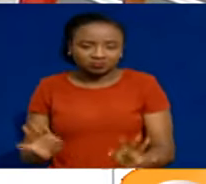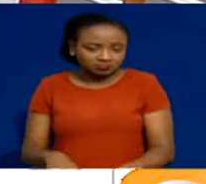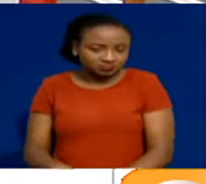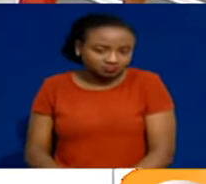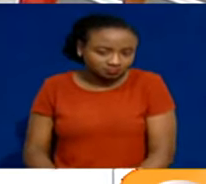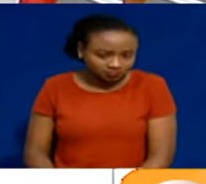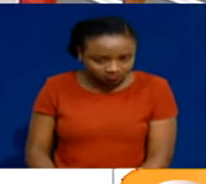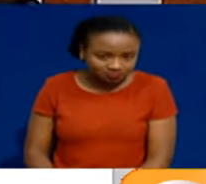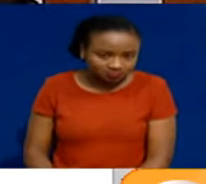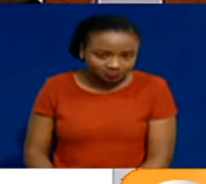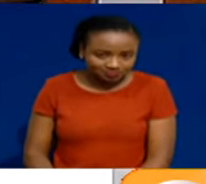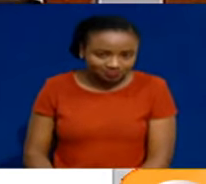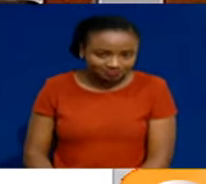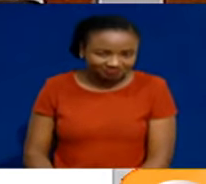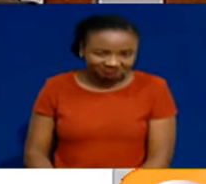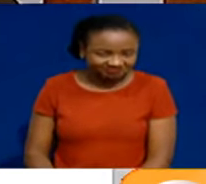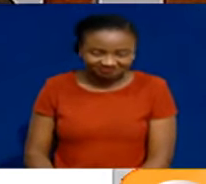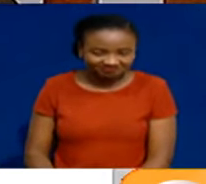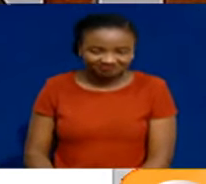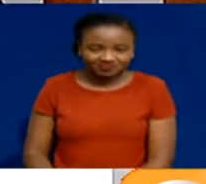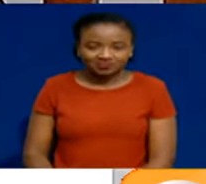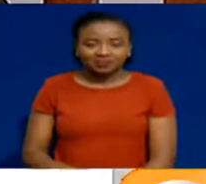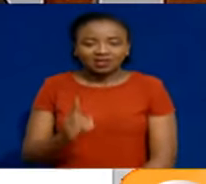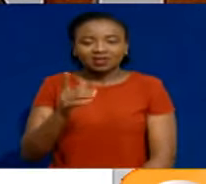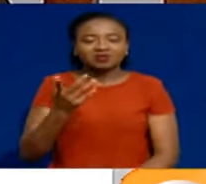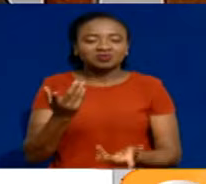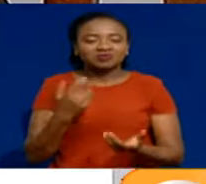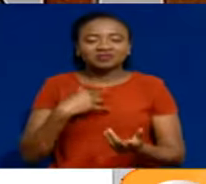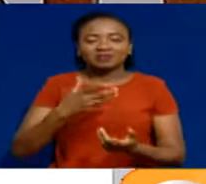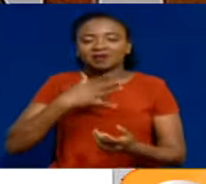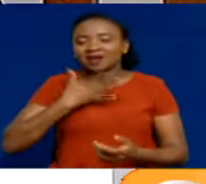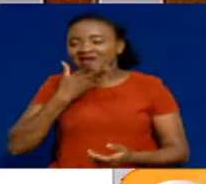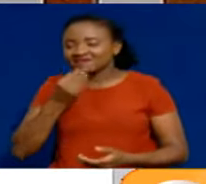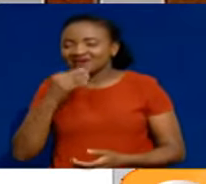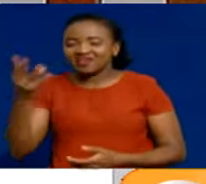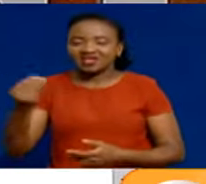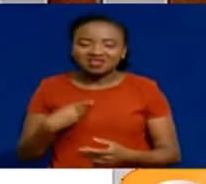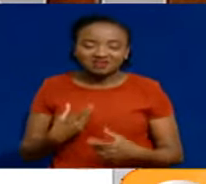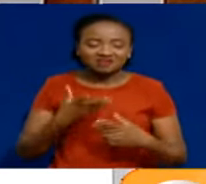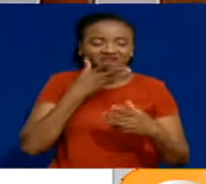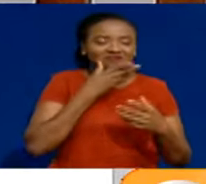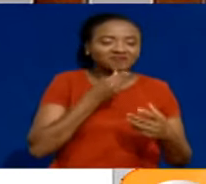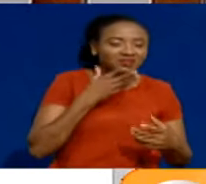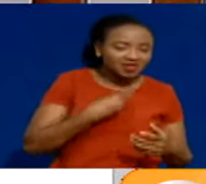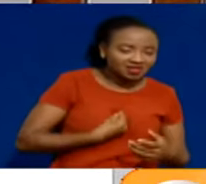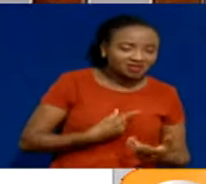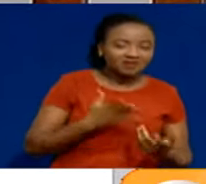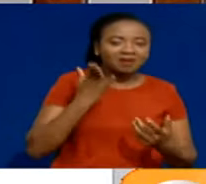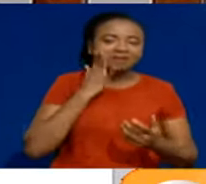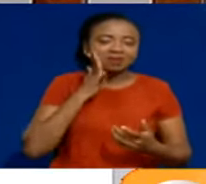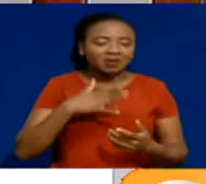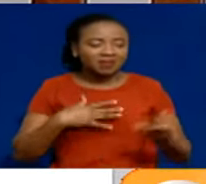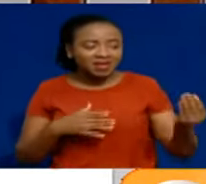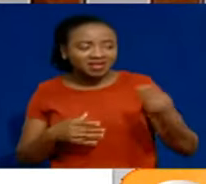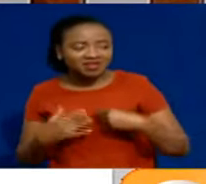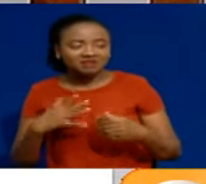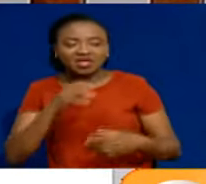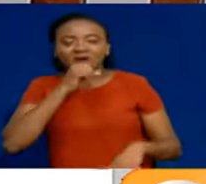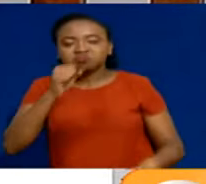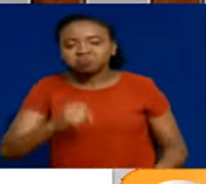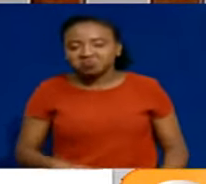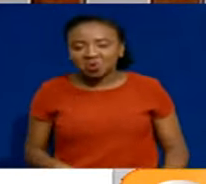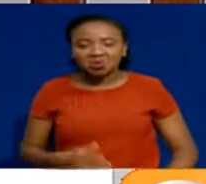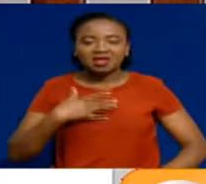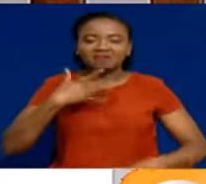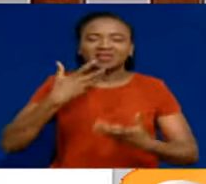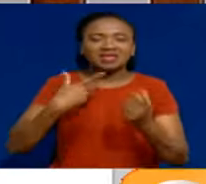This is a place, you know. You say, what is this? My father brought this, my mother. It's an old woman. My father